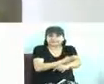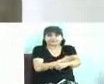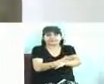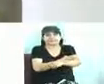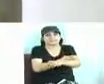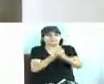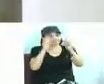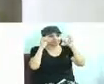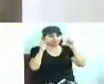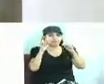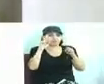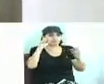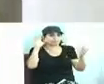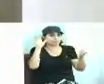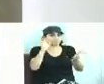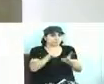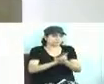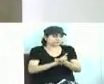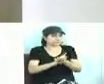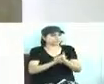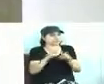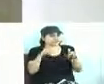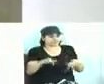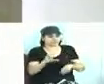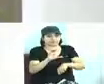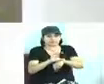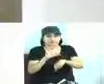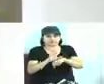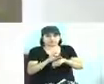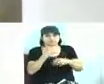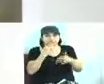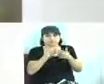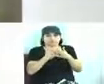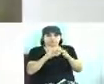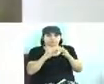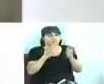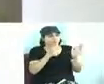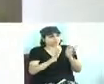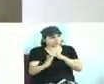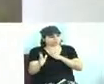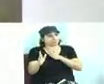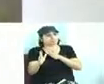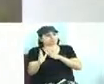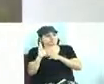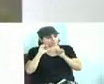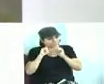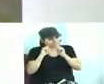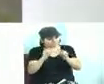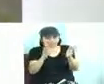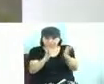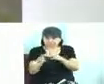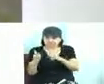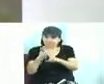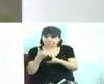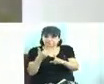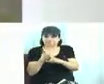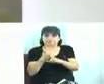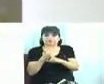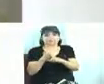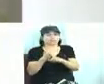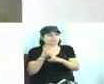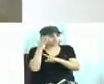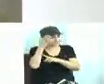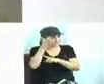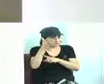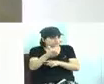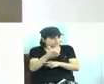that this congregation is well prepared and continuing to prepare itself for the future that God has invited you to. So thank you, everybody who came out. If you